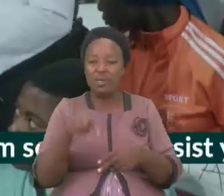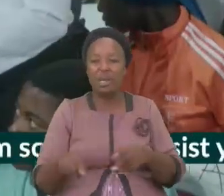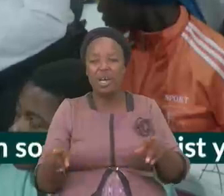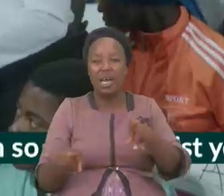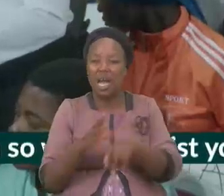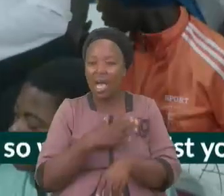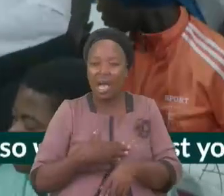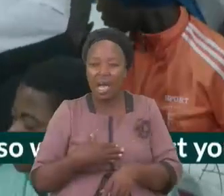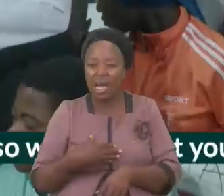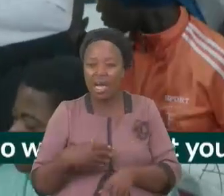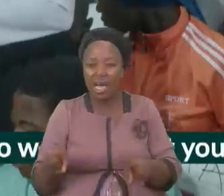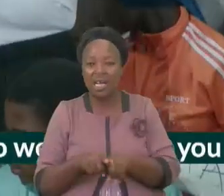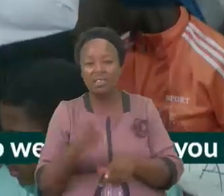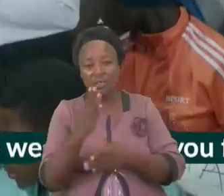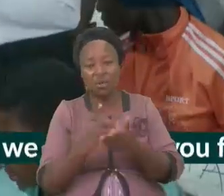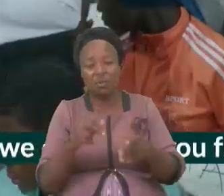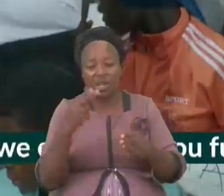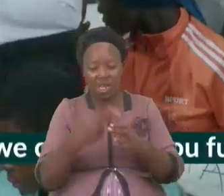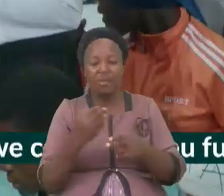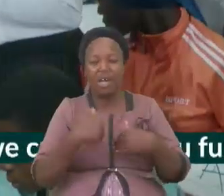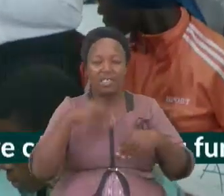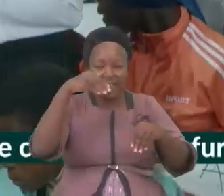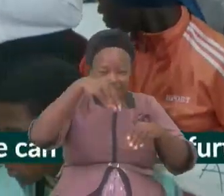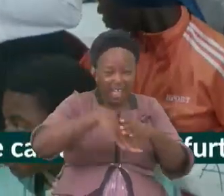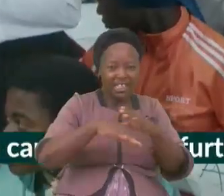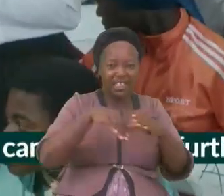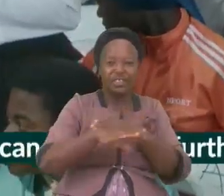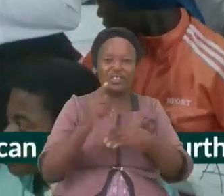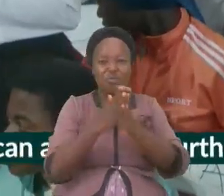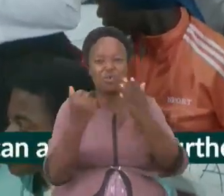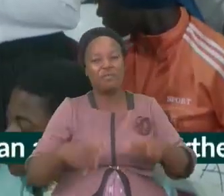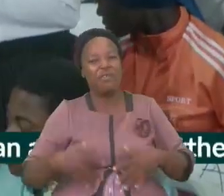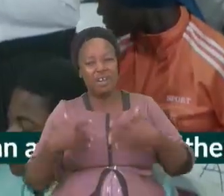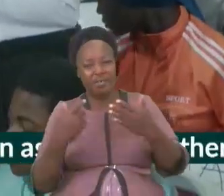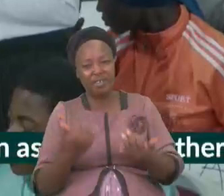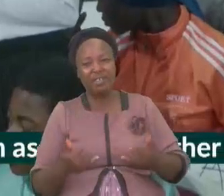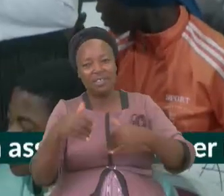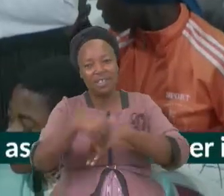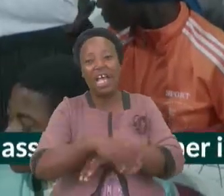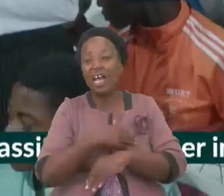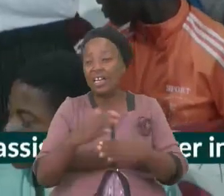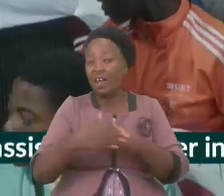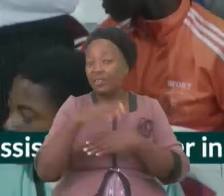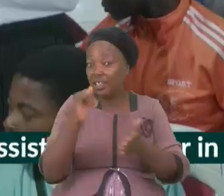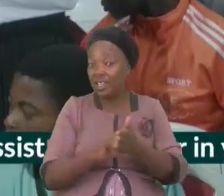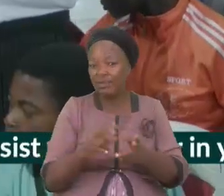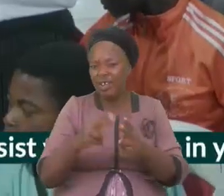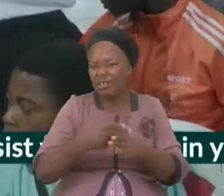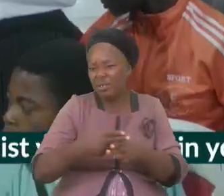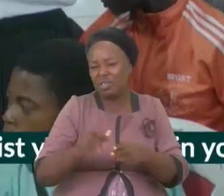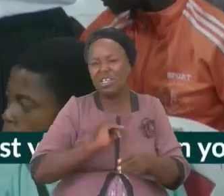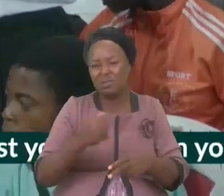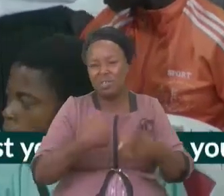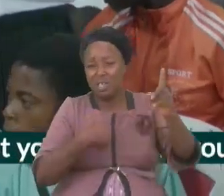life. After that, shortly now, I come back to pray for you. Healing, deliverance,